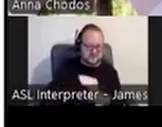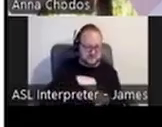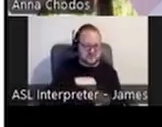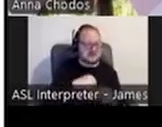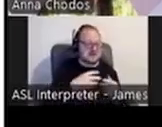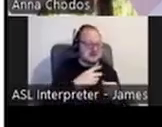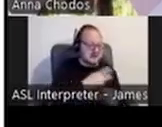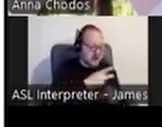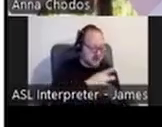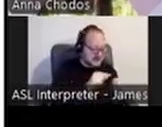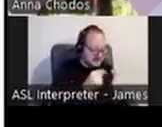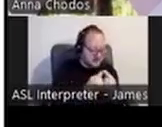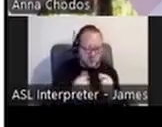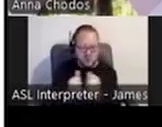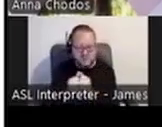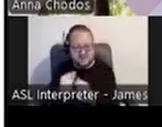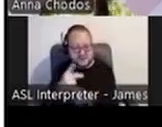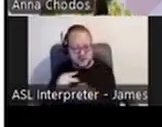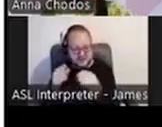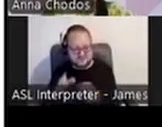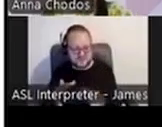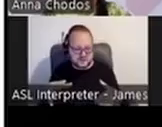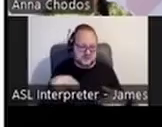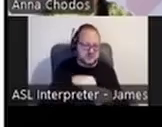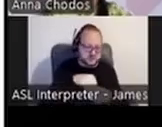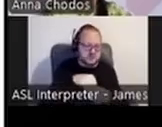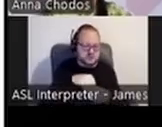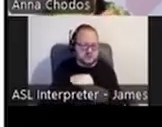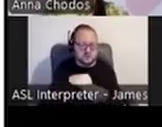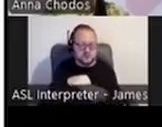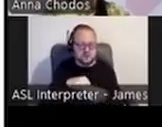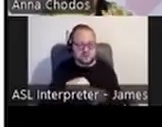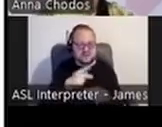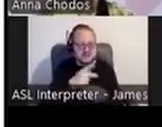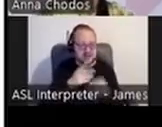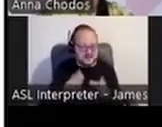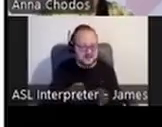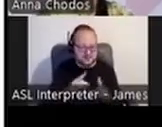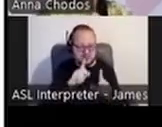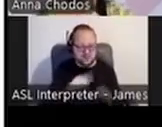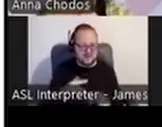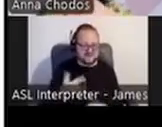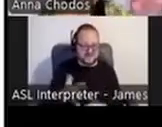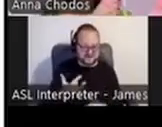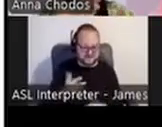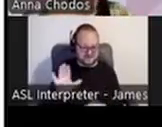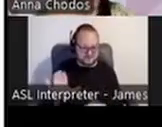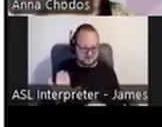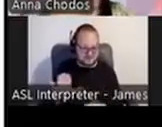are caregivers reporting feeling included and caregivers showing, again, typically with